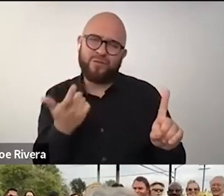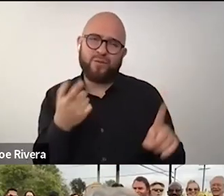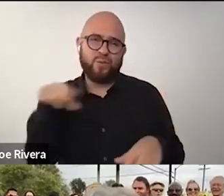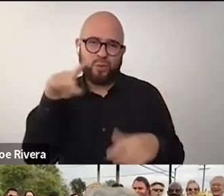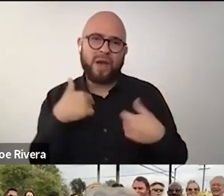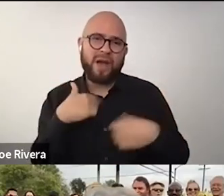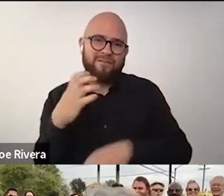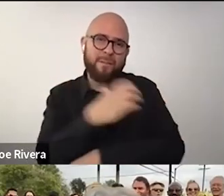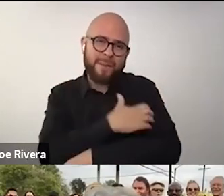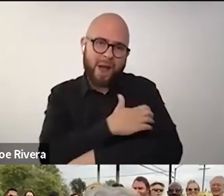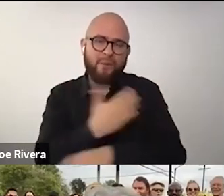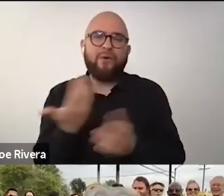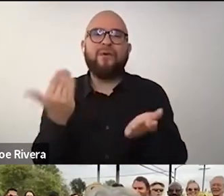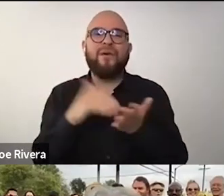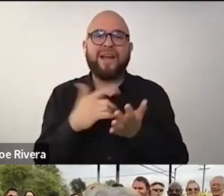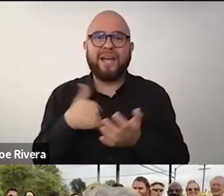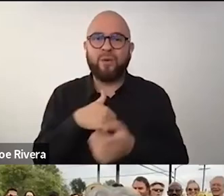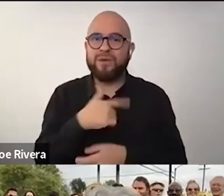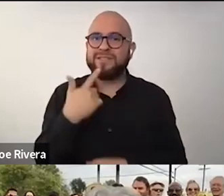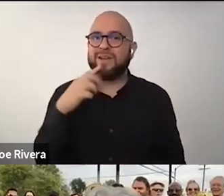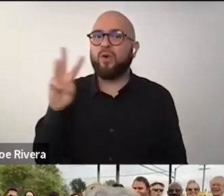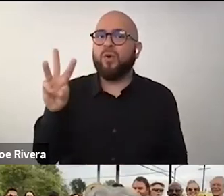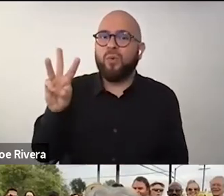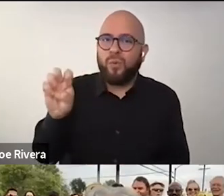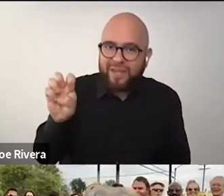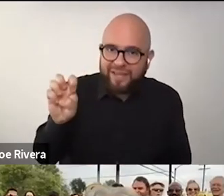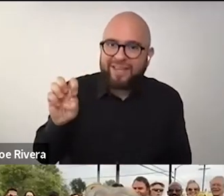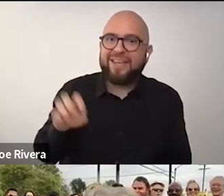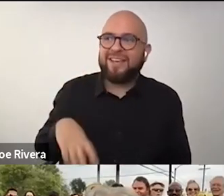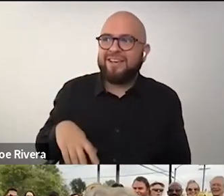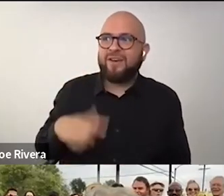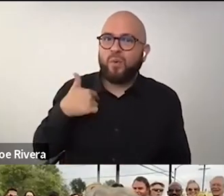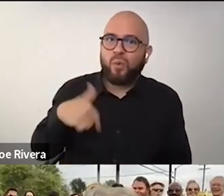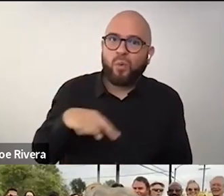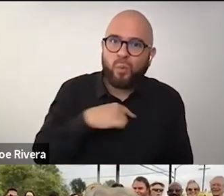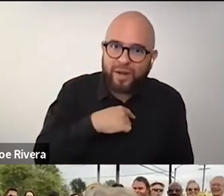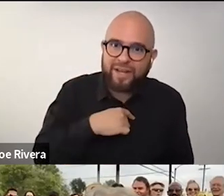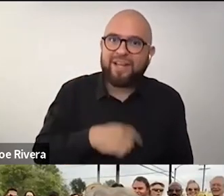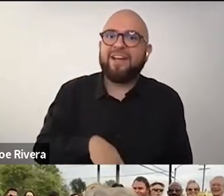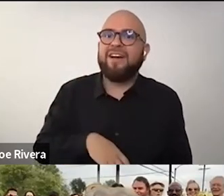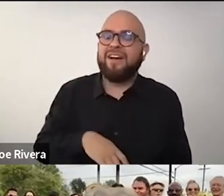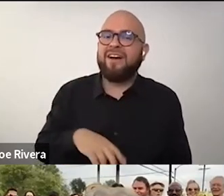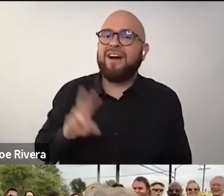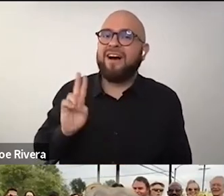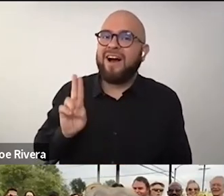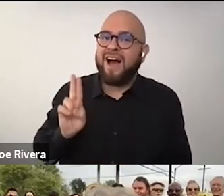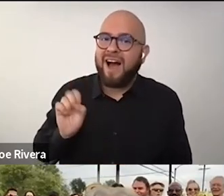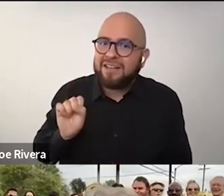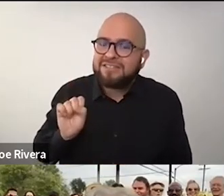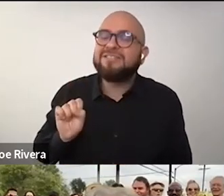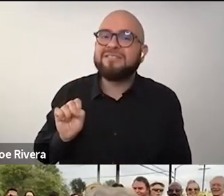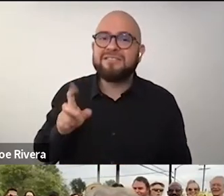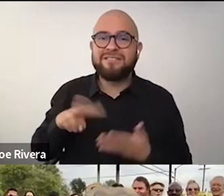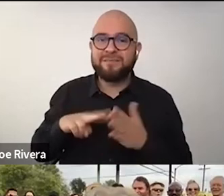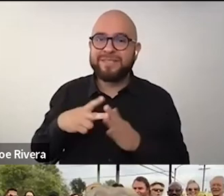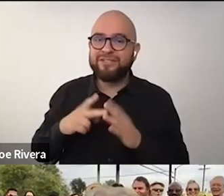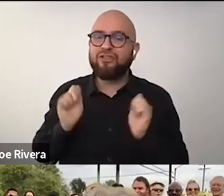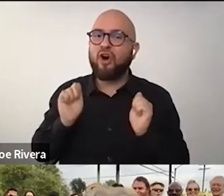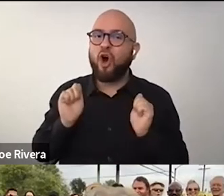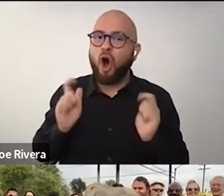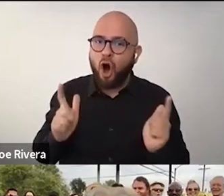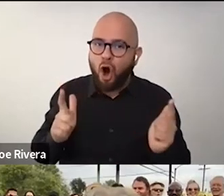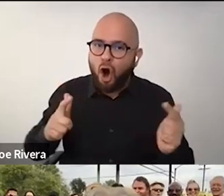is truly we, us, all of us. So, because I know a lot of folks, until they